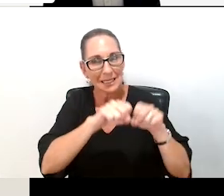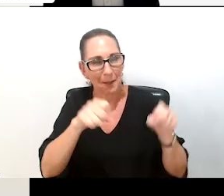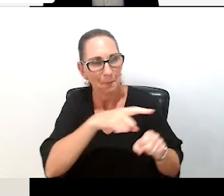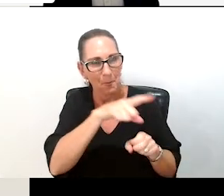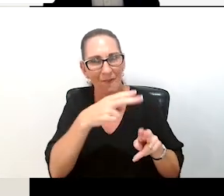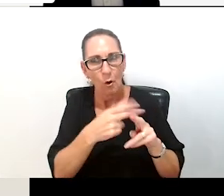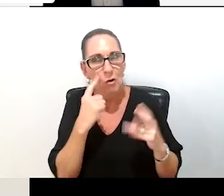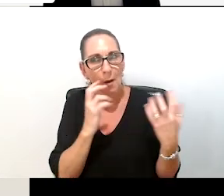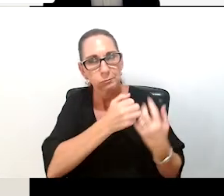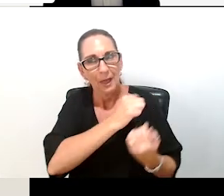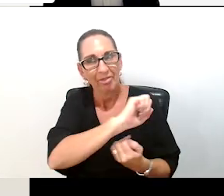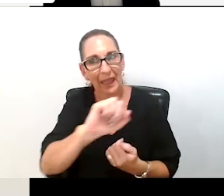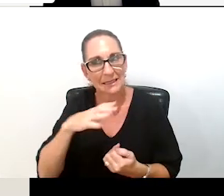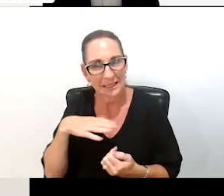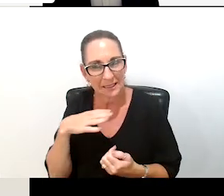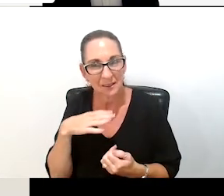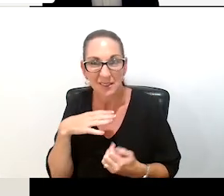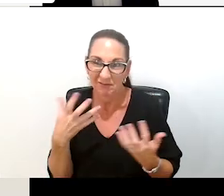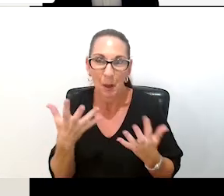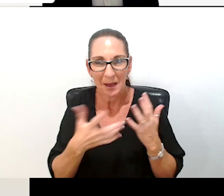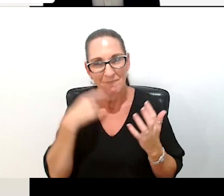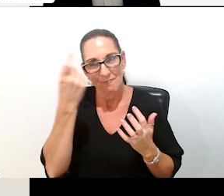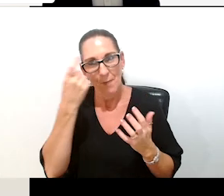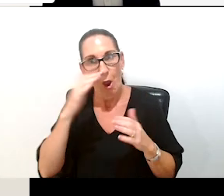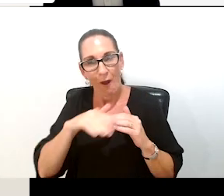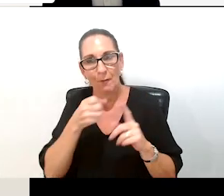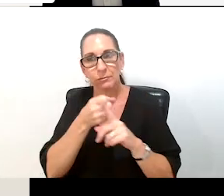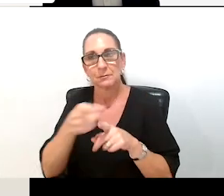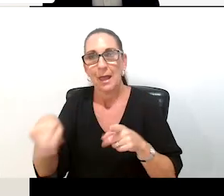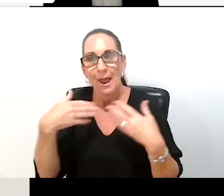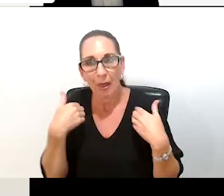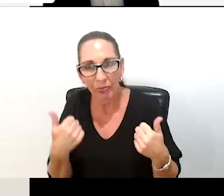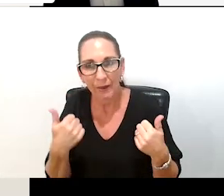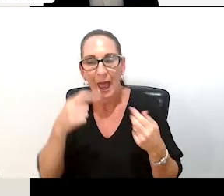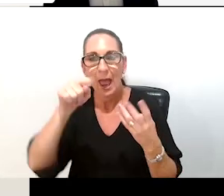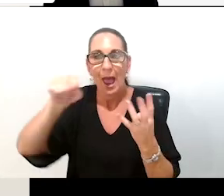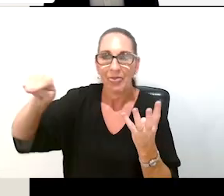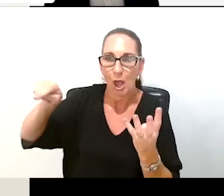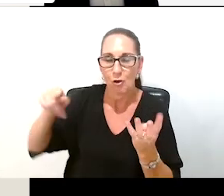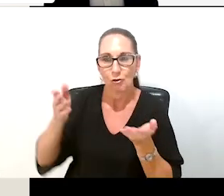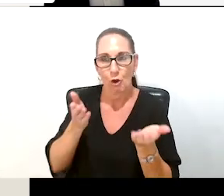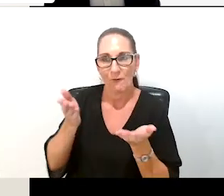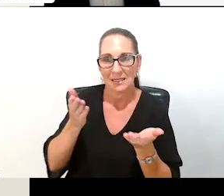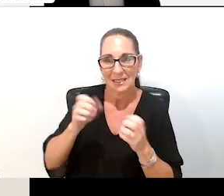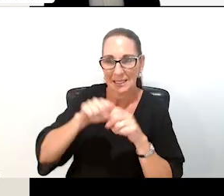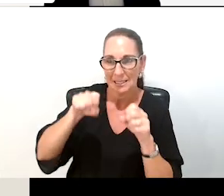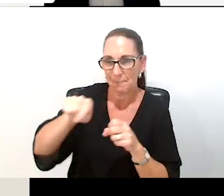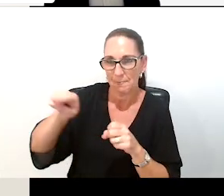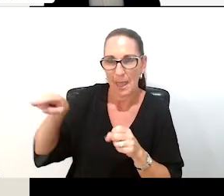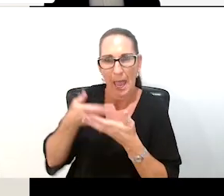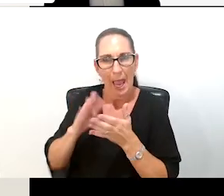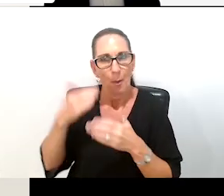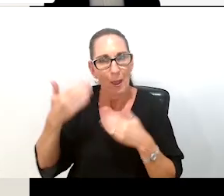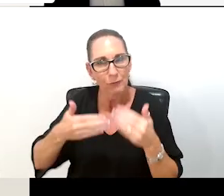identified? And that, of course, has implications for how our health and other services systems run, and for policy